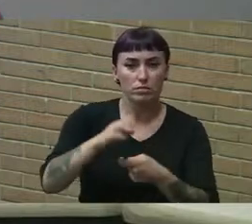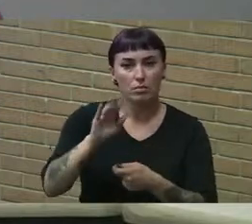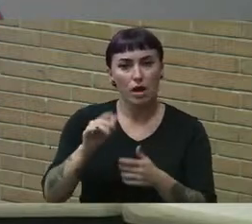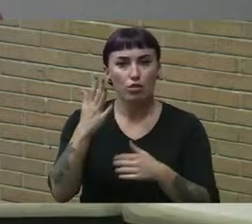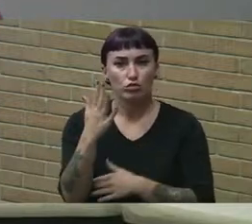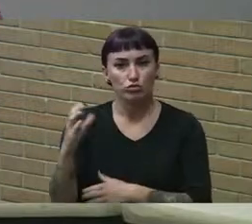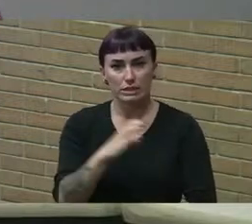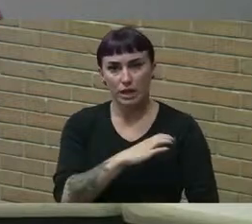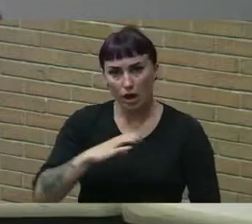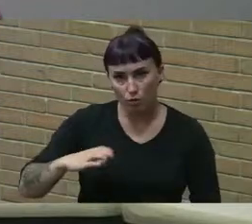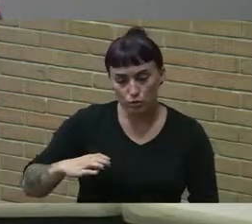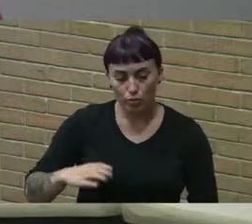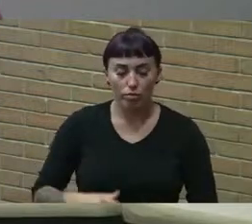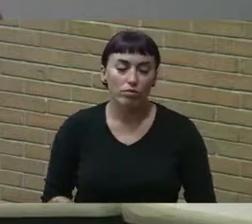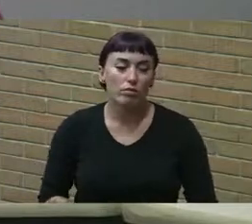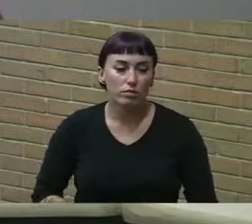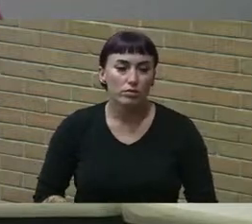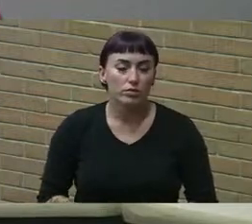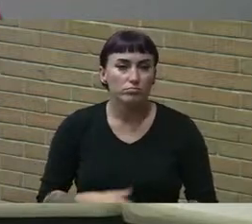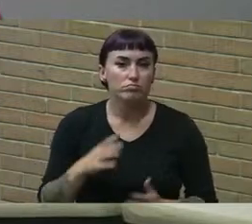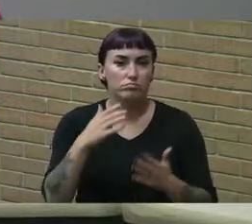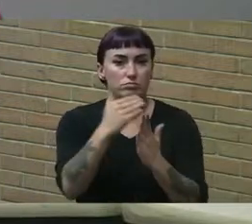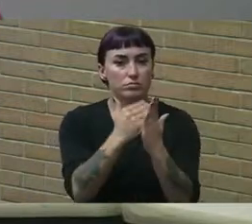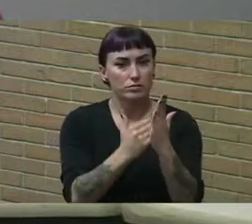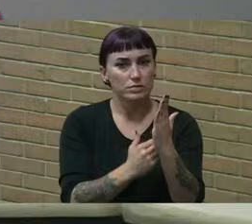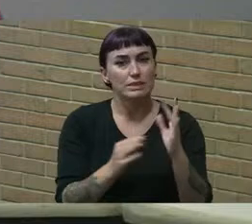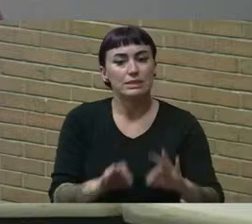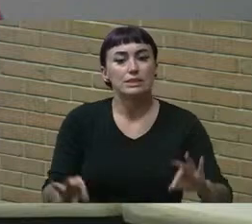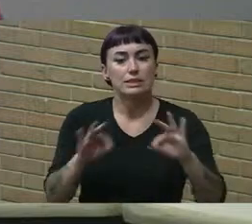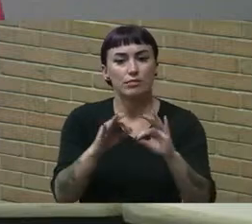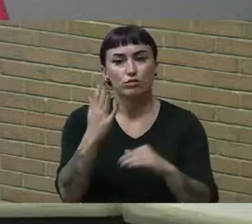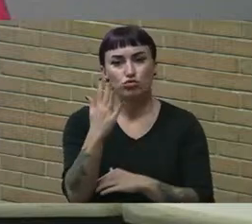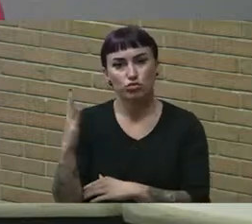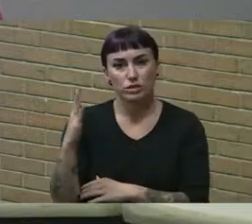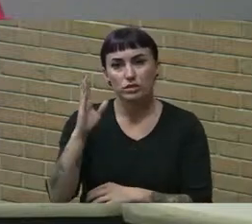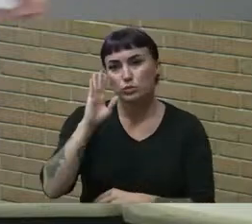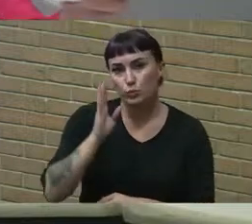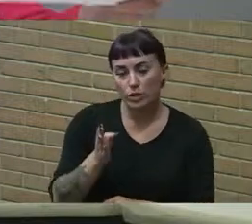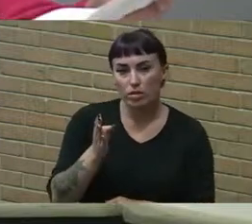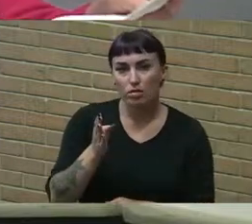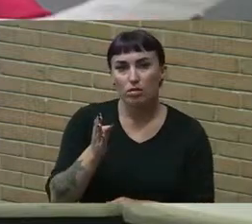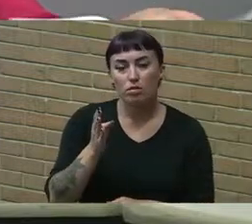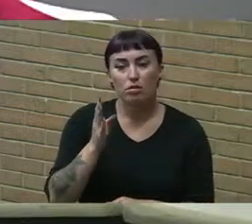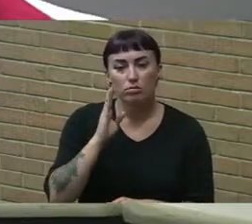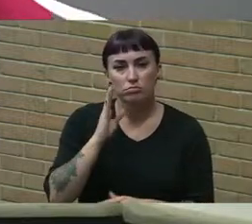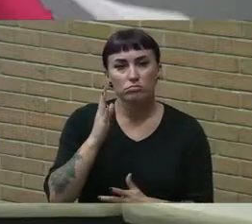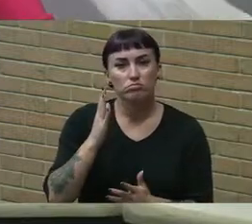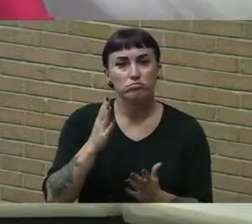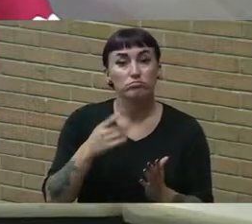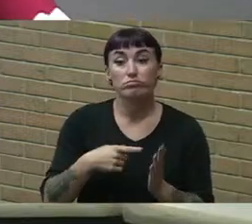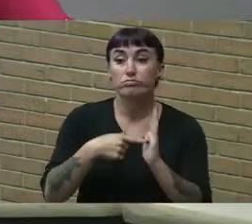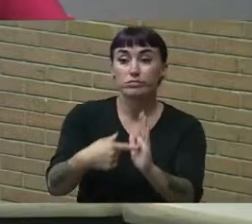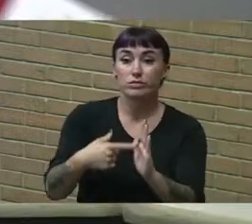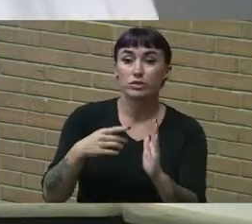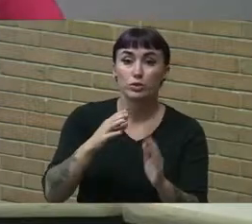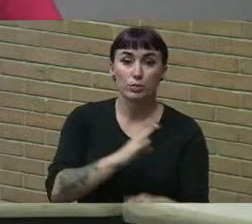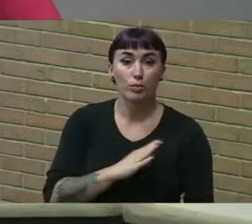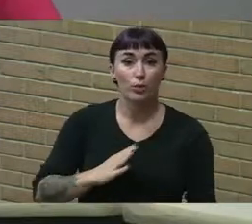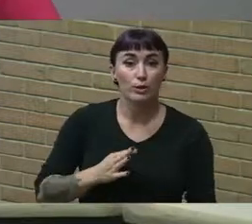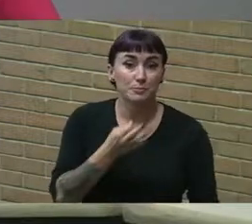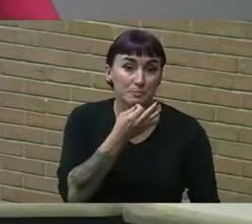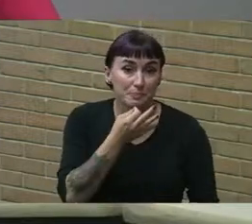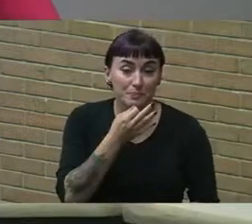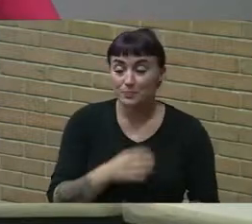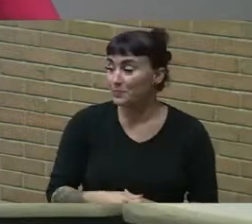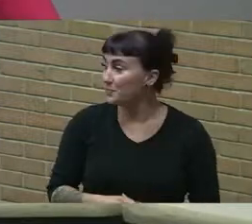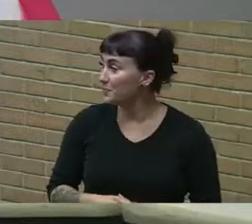Tree Council, and the list of the significant trees will be before the board shortly. But